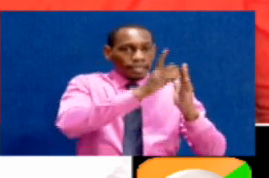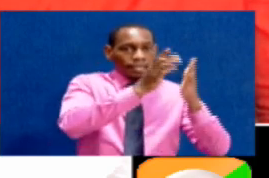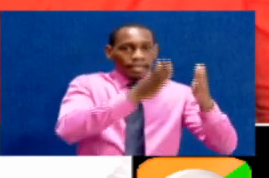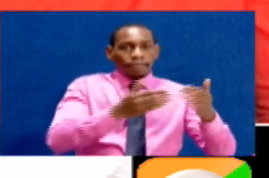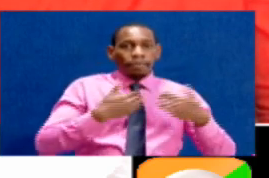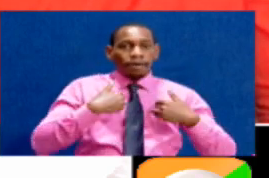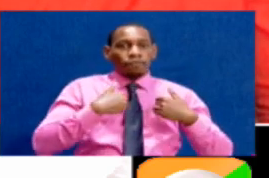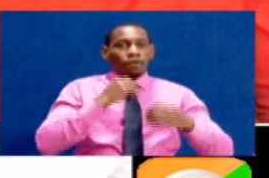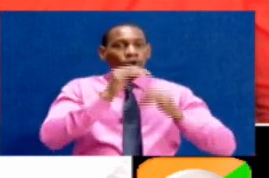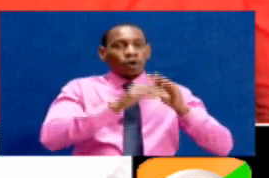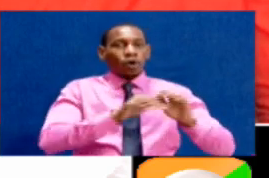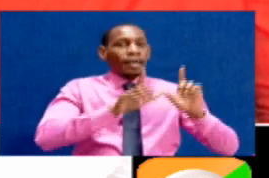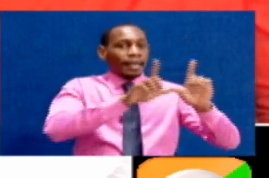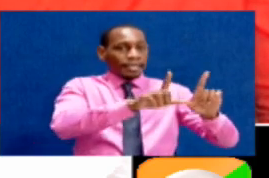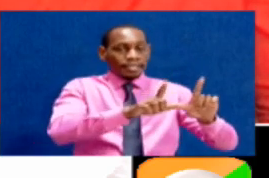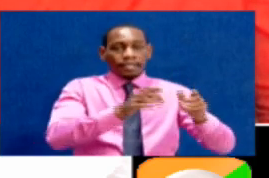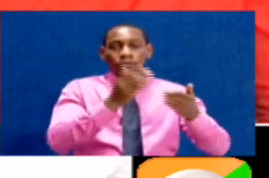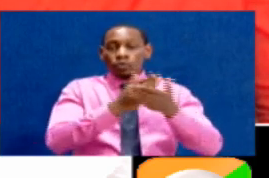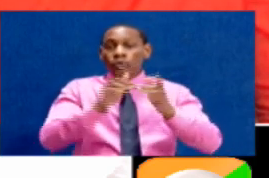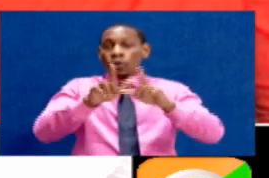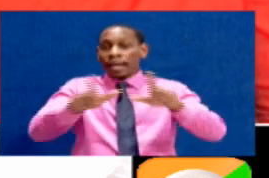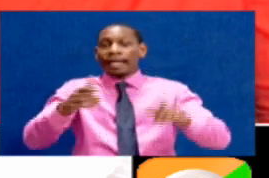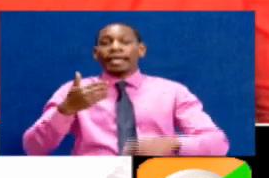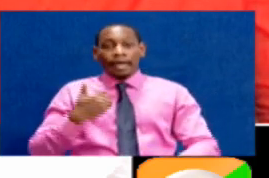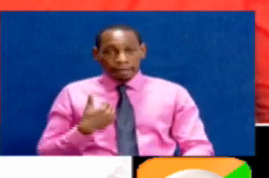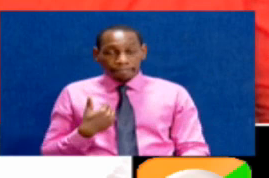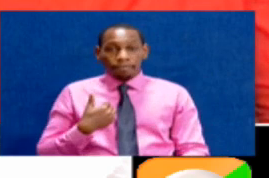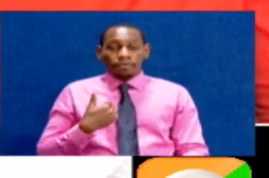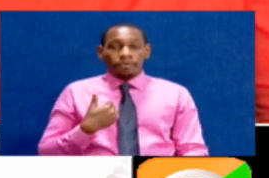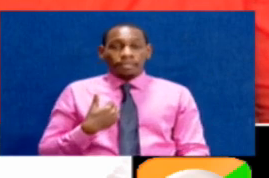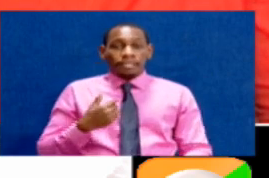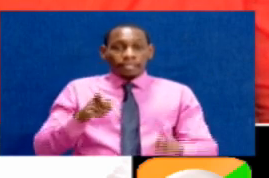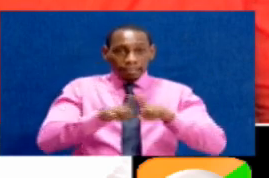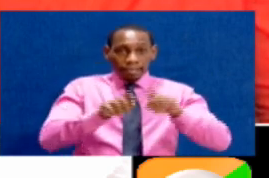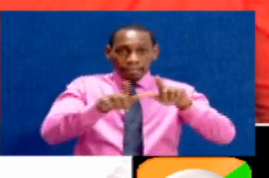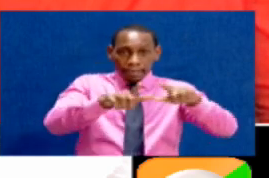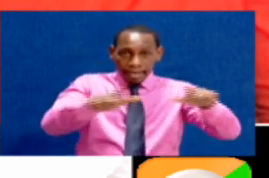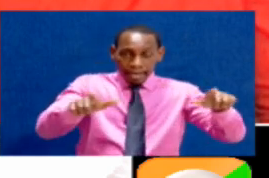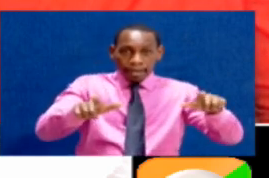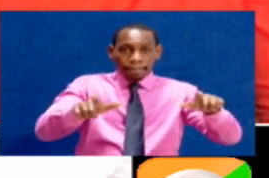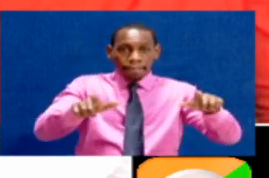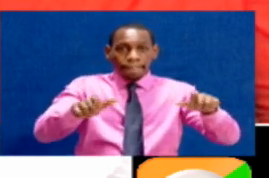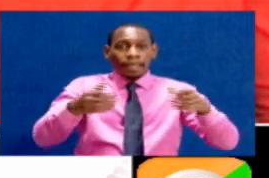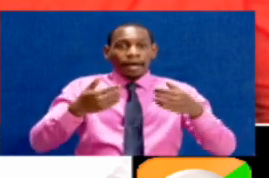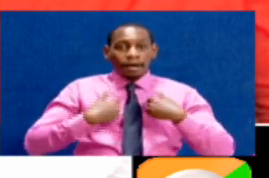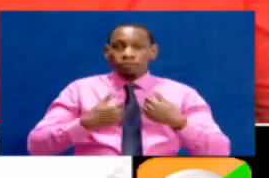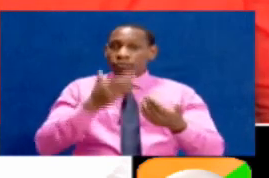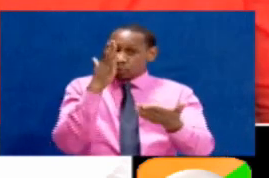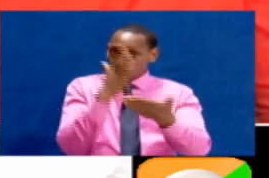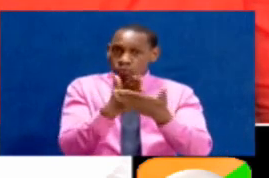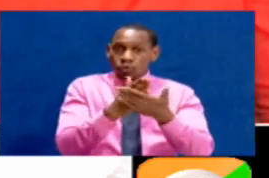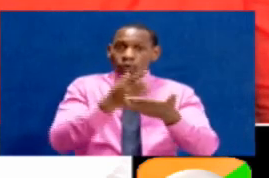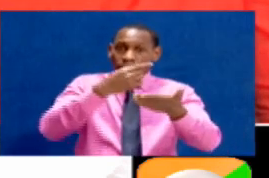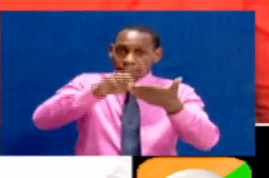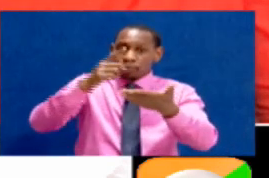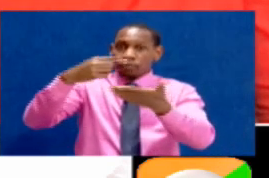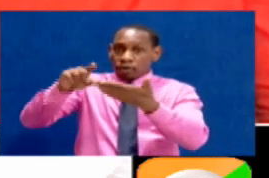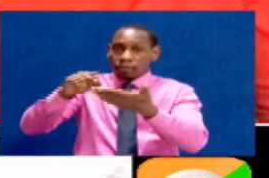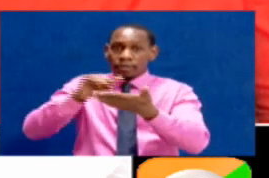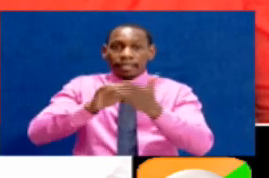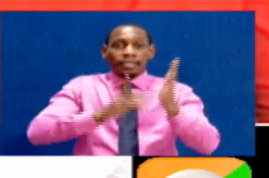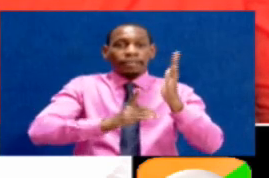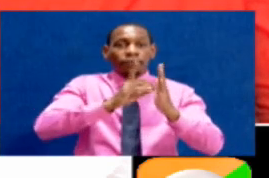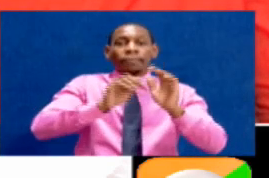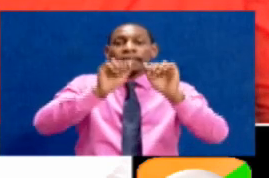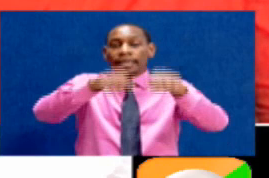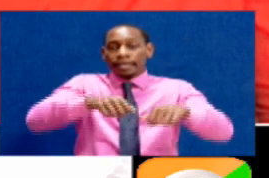the approvals, that the land has actually been acquired, that the land there is proper approvals for the